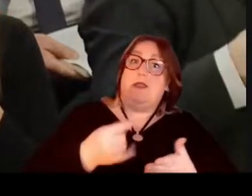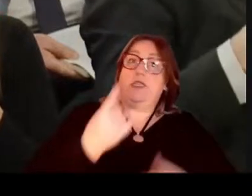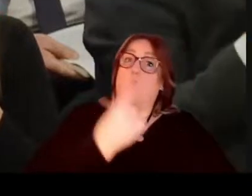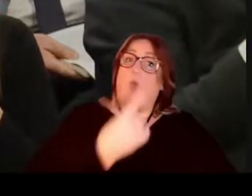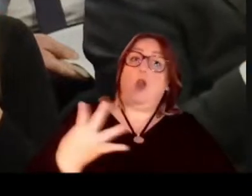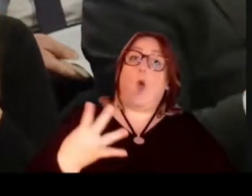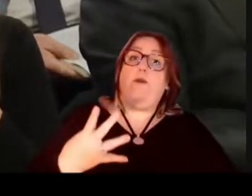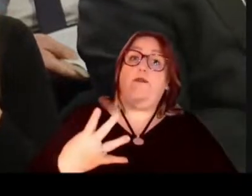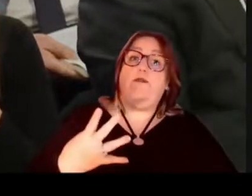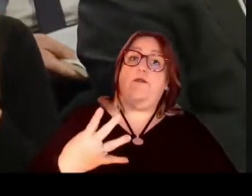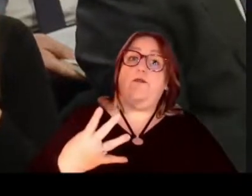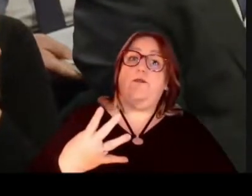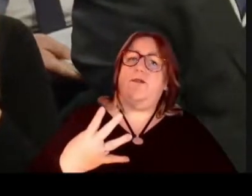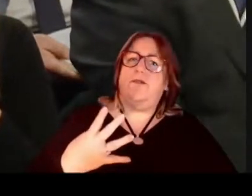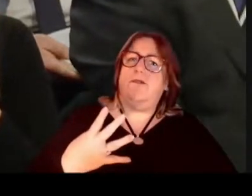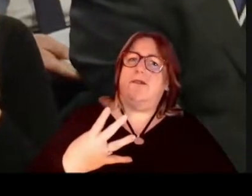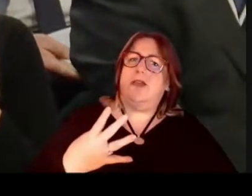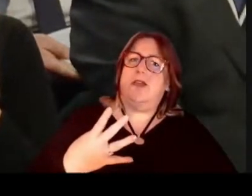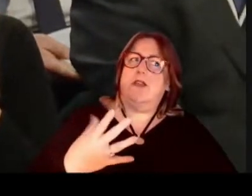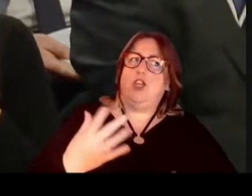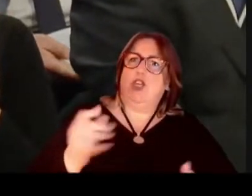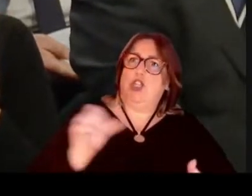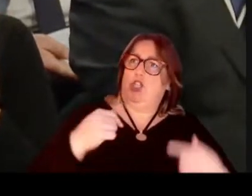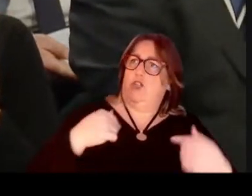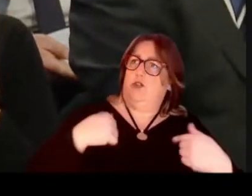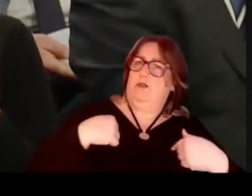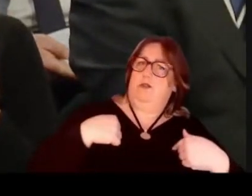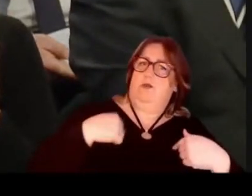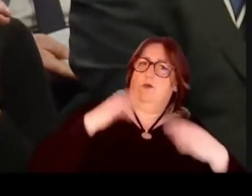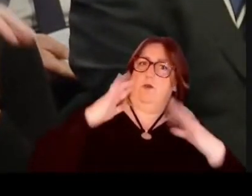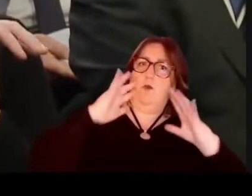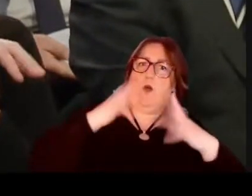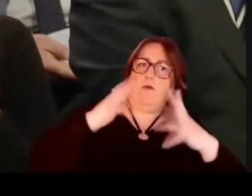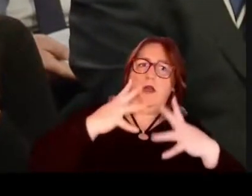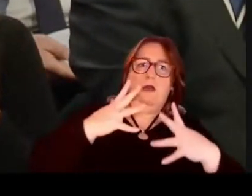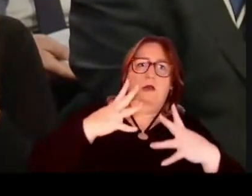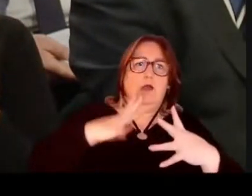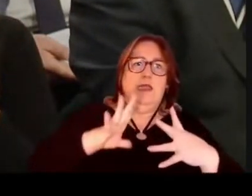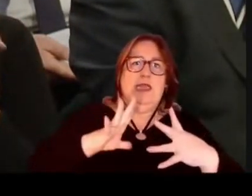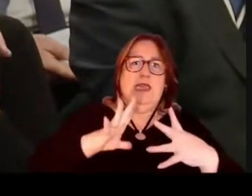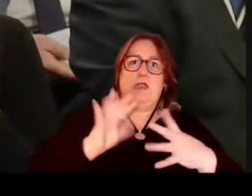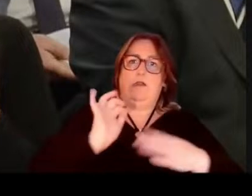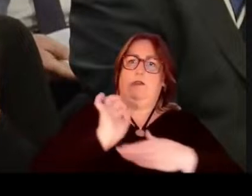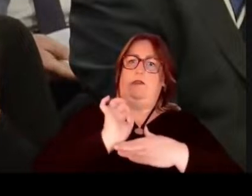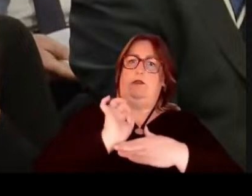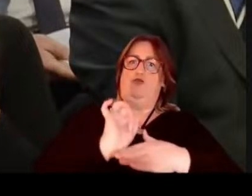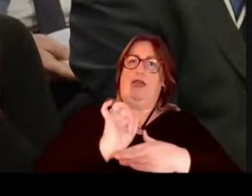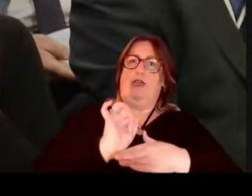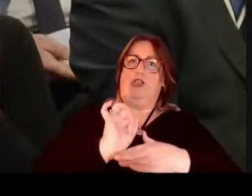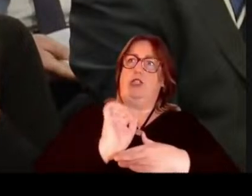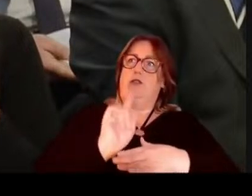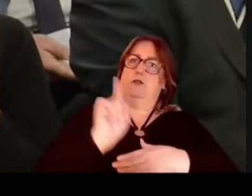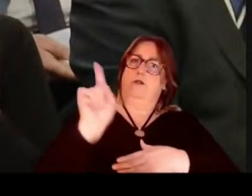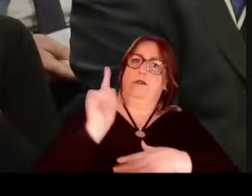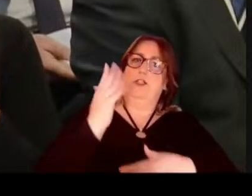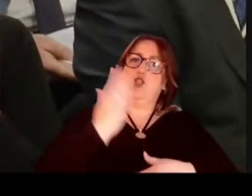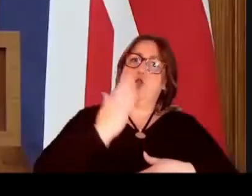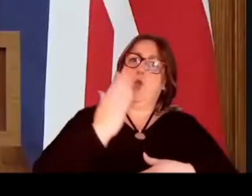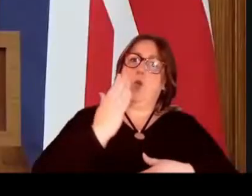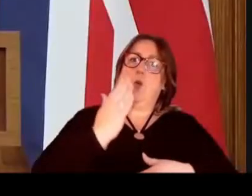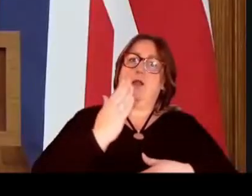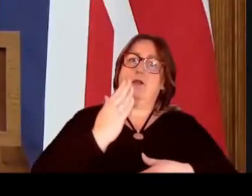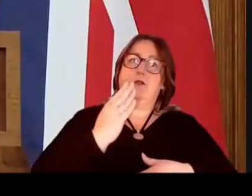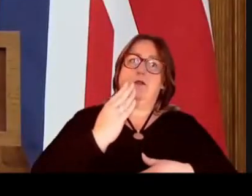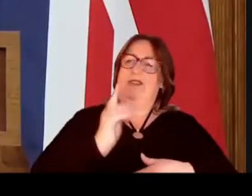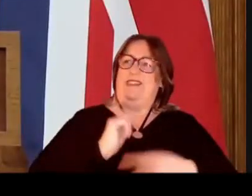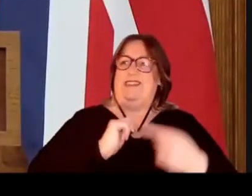worried? And are we going to need further protections in schools, youth centres? Because this guy seems to have had some sort of obsession with school massacres.